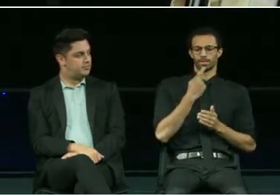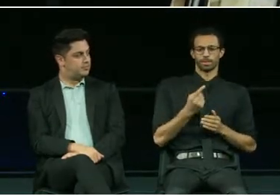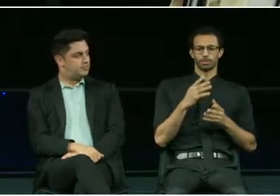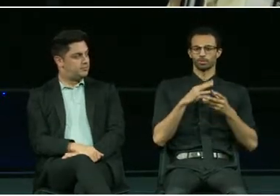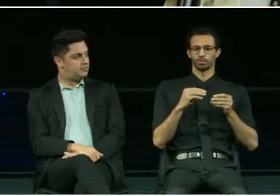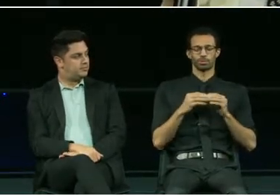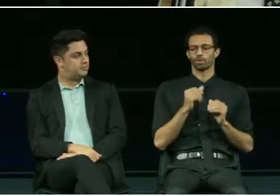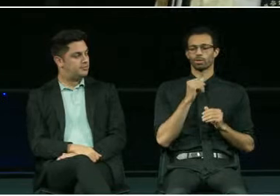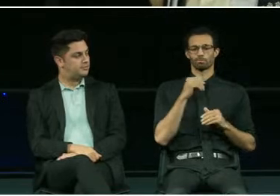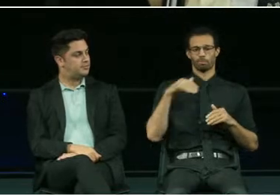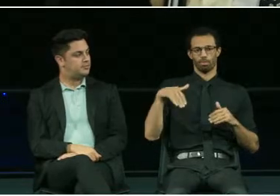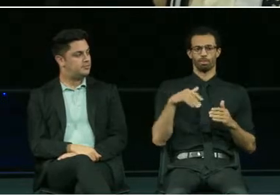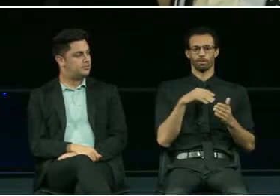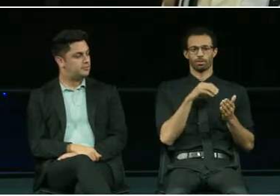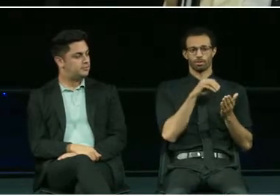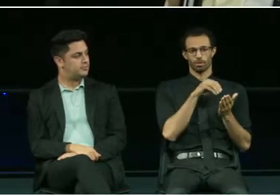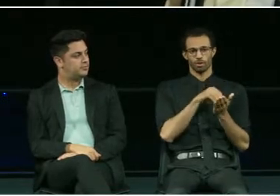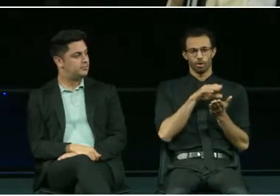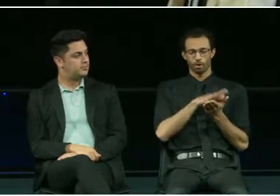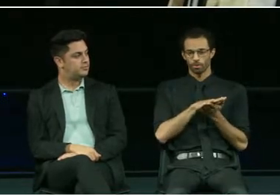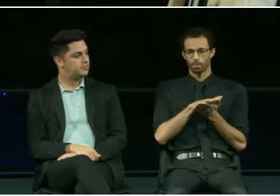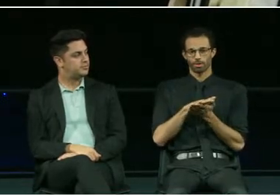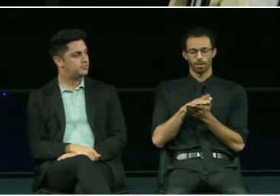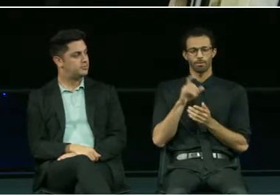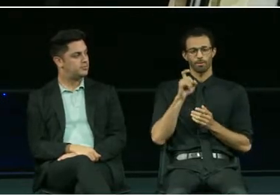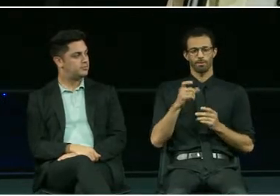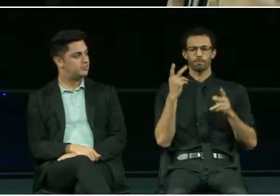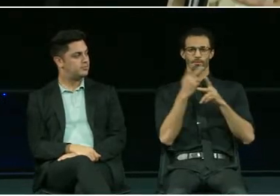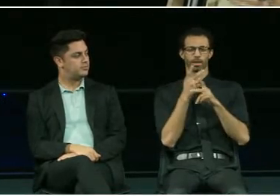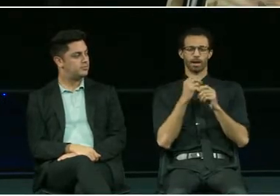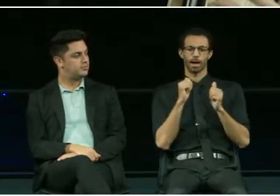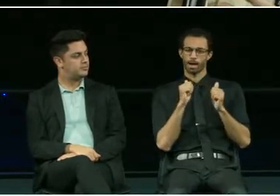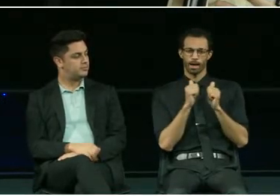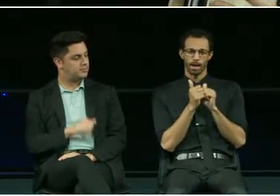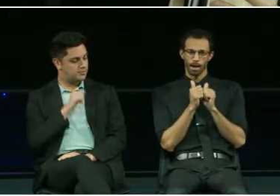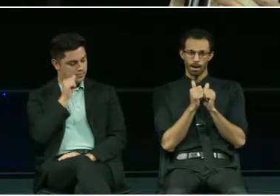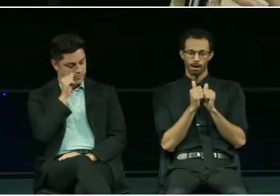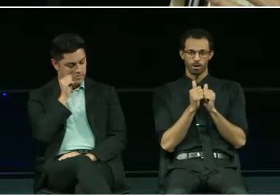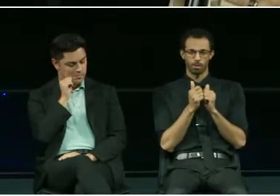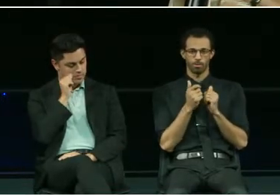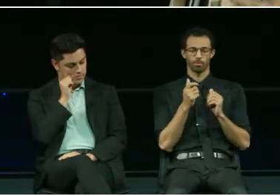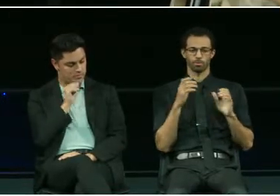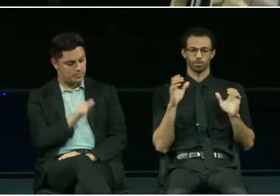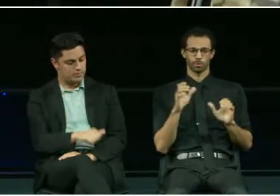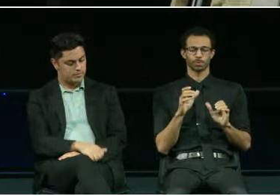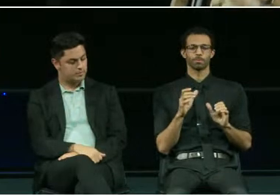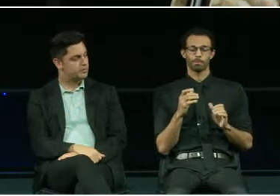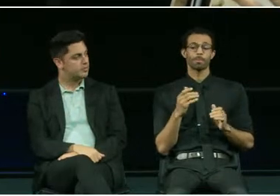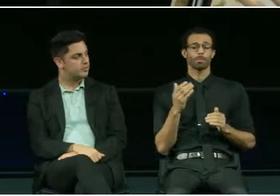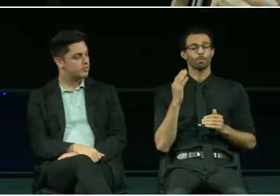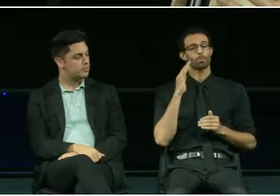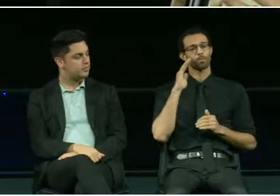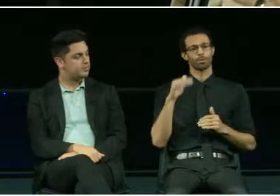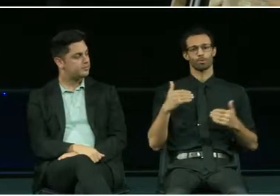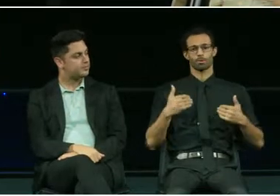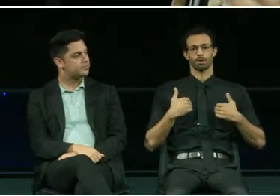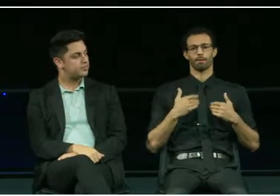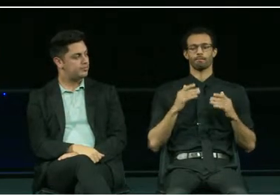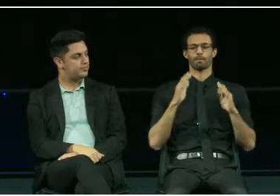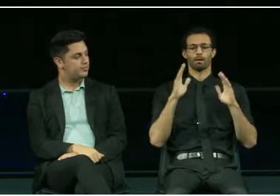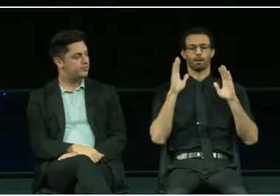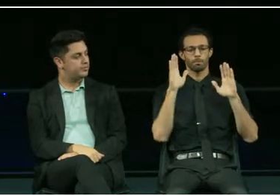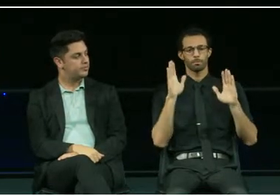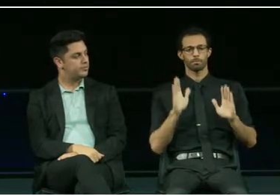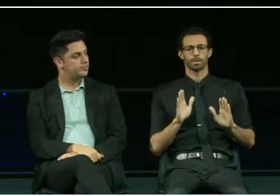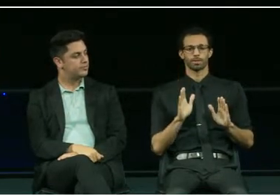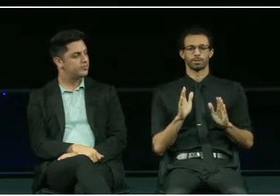not documented, and we had to figure out how do we do that. So we knew that we had these amazing,